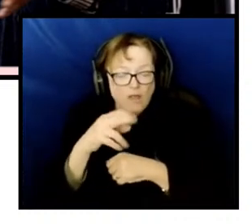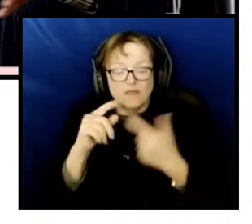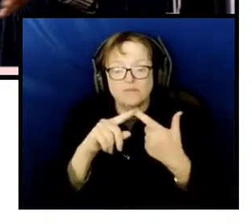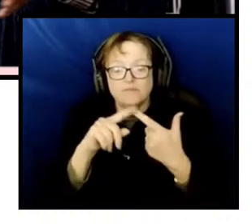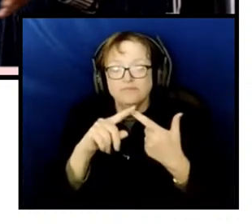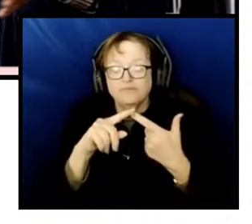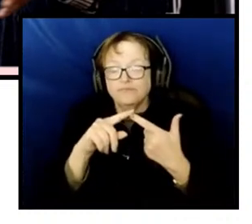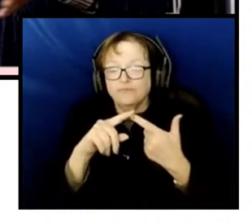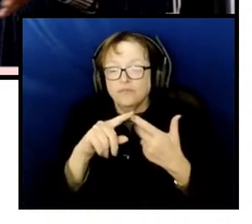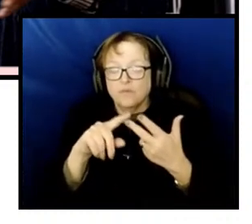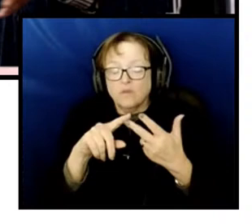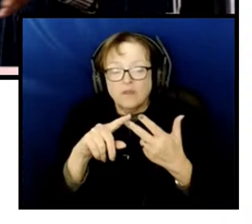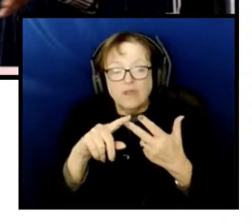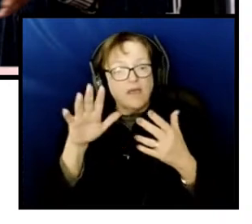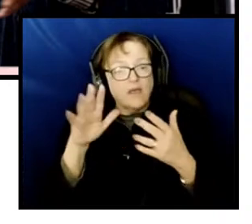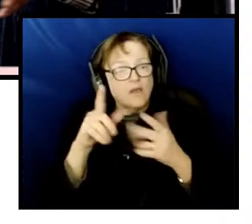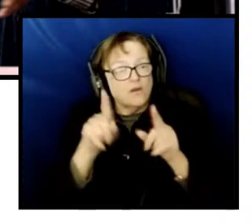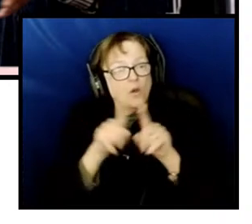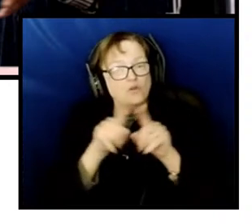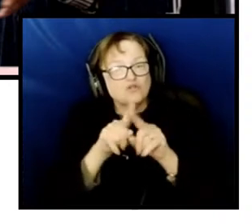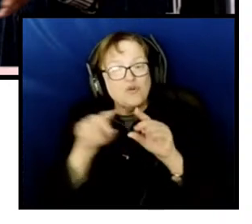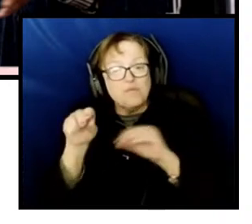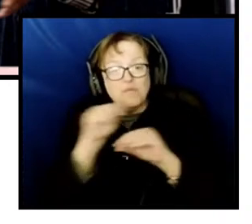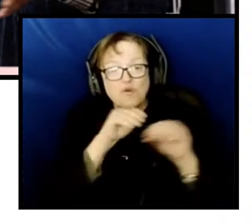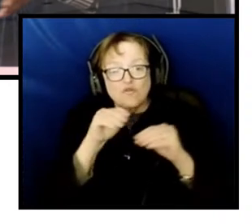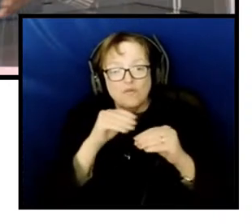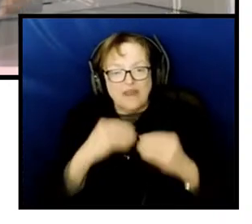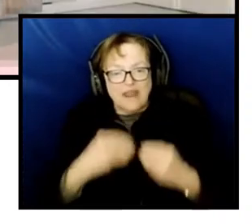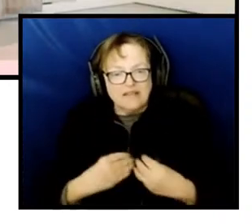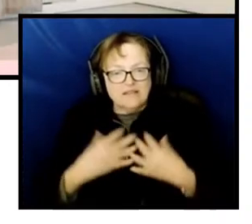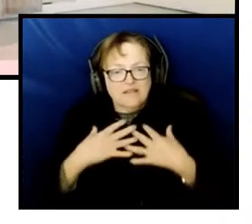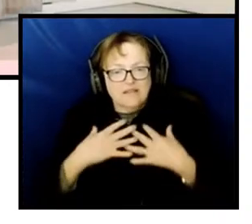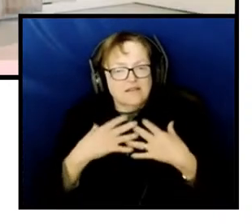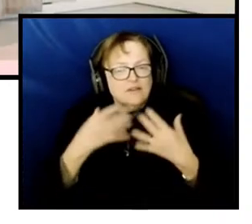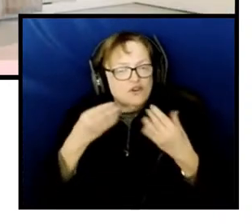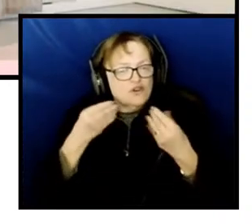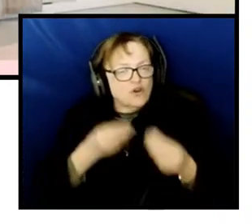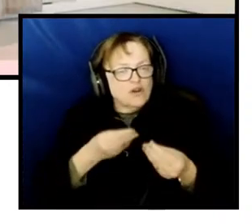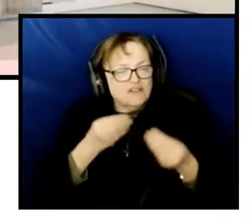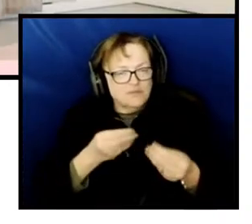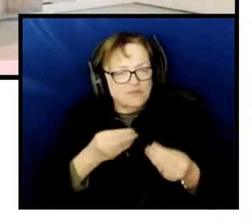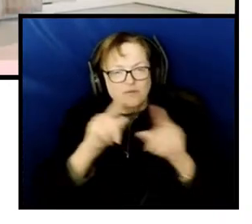also movement as nourishment as well.